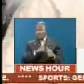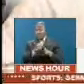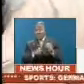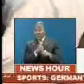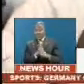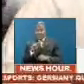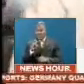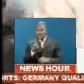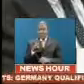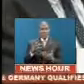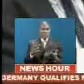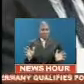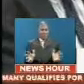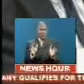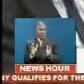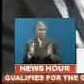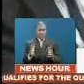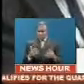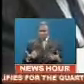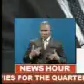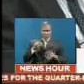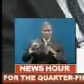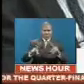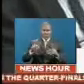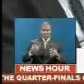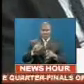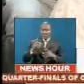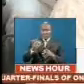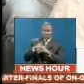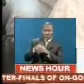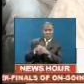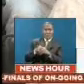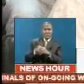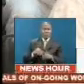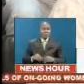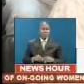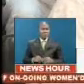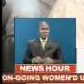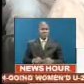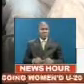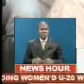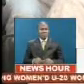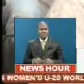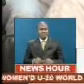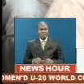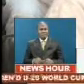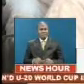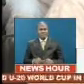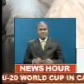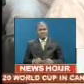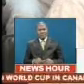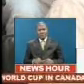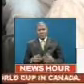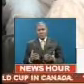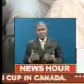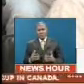to promote startup operations. But beyond the Youth Entrepreneurship Support Scheme, which may have an age